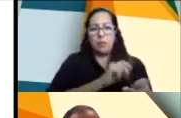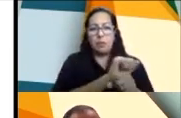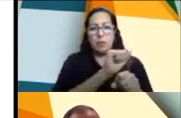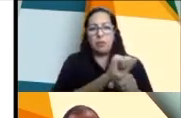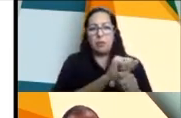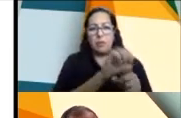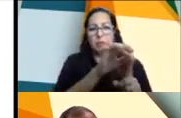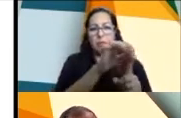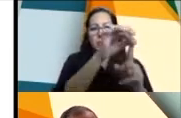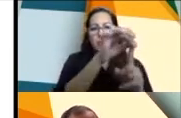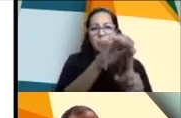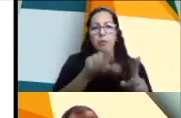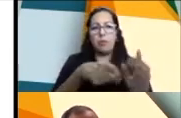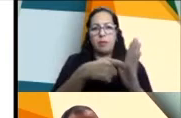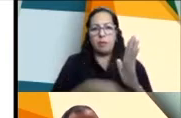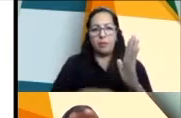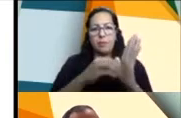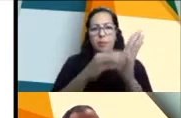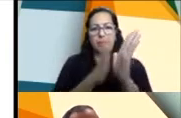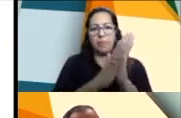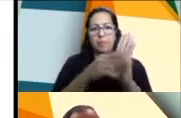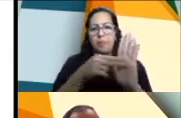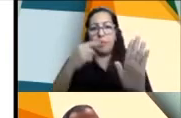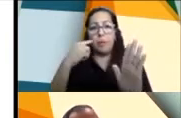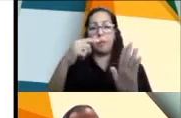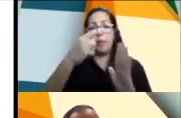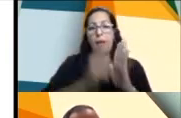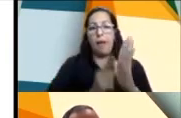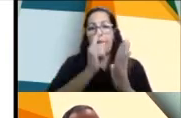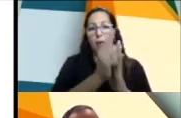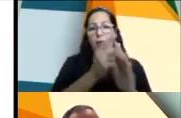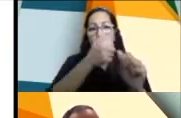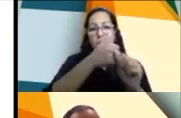the cost rate or the cost per hour per each of the